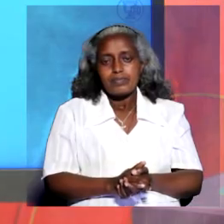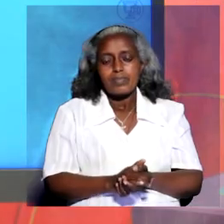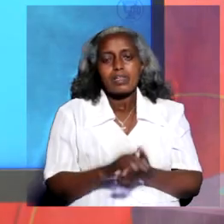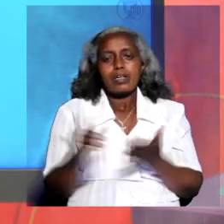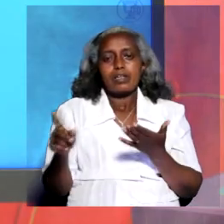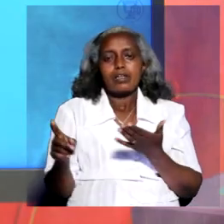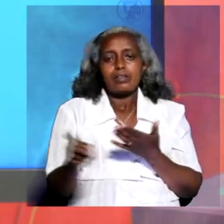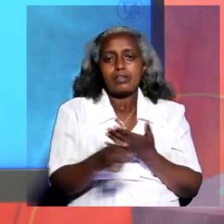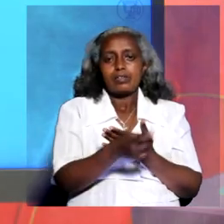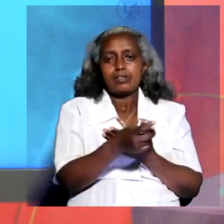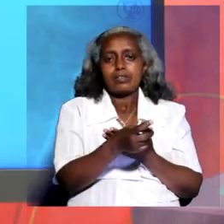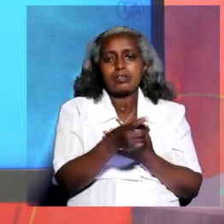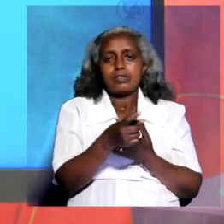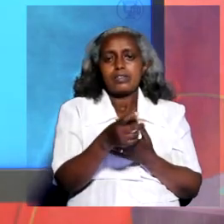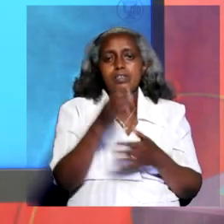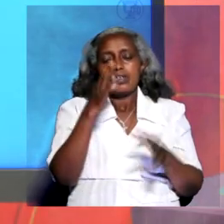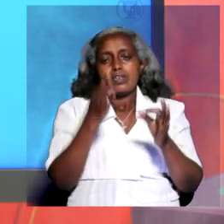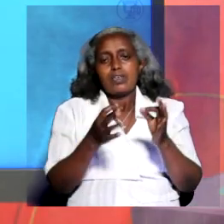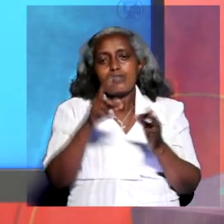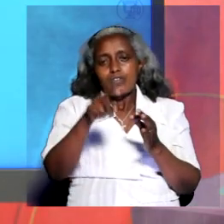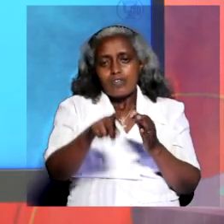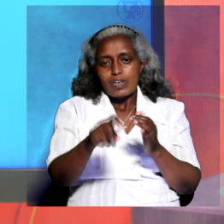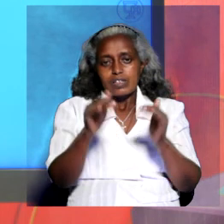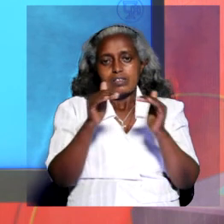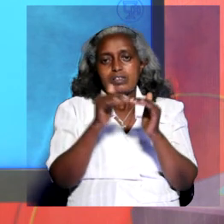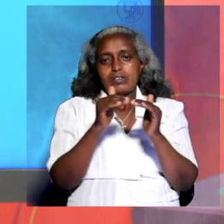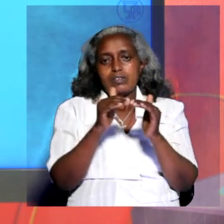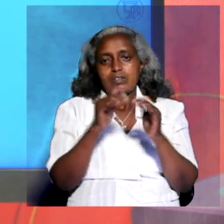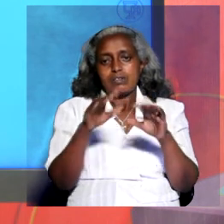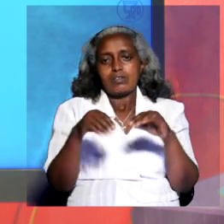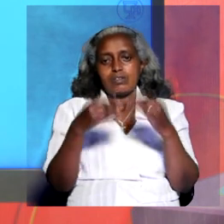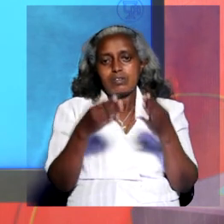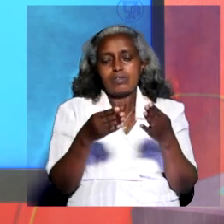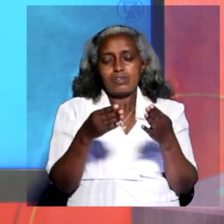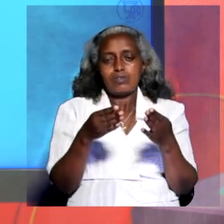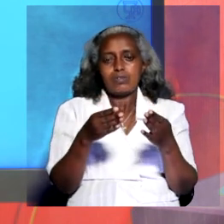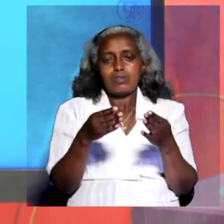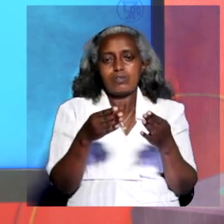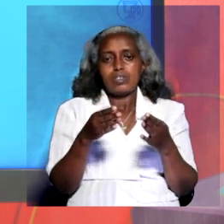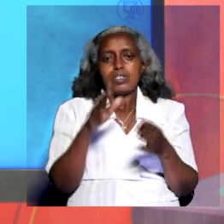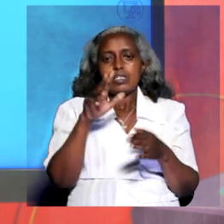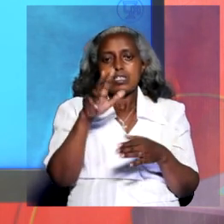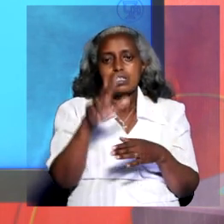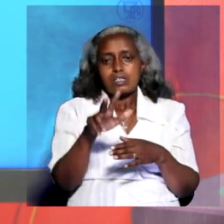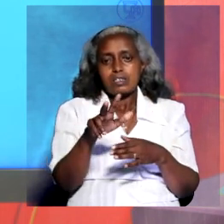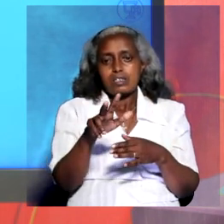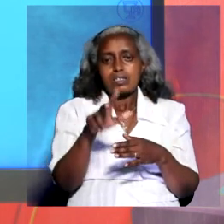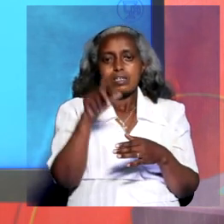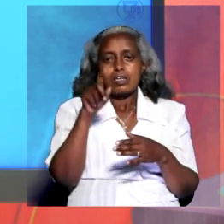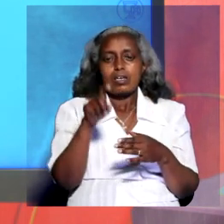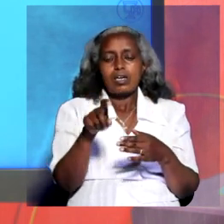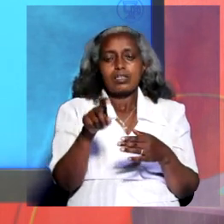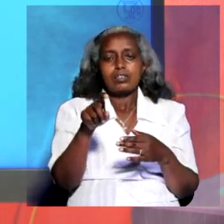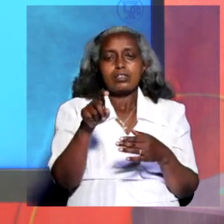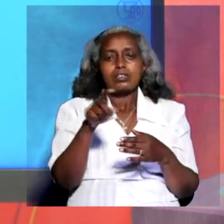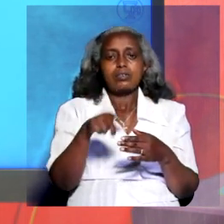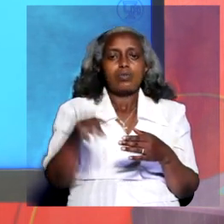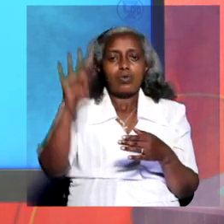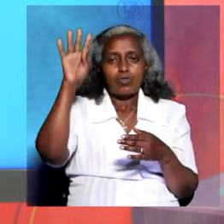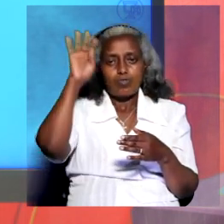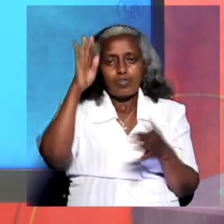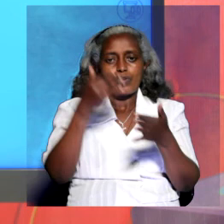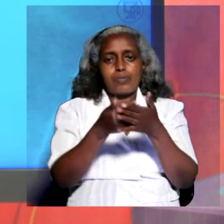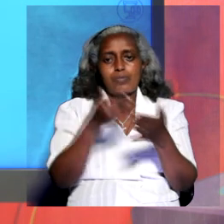Let f of x is given to be it is 3x the power of